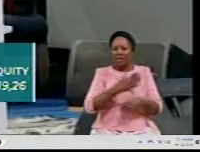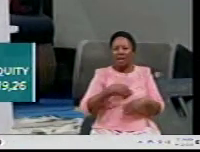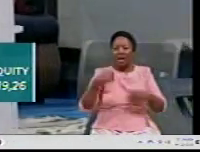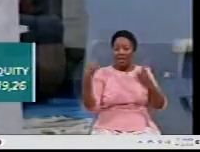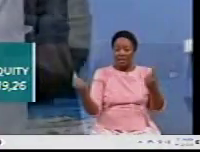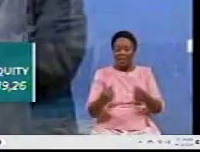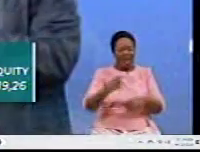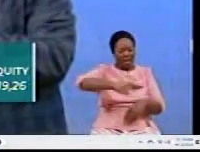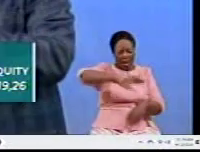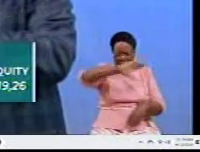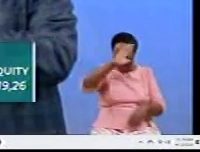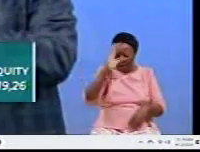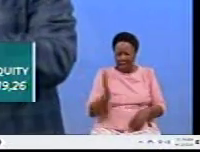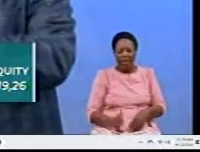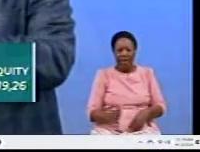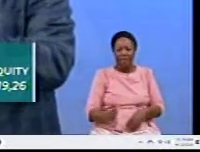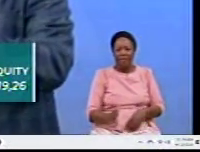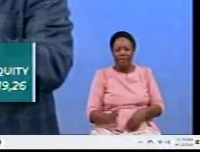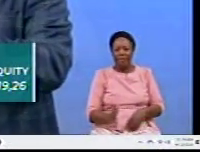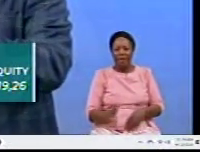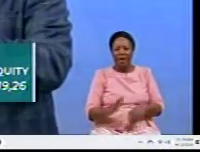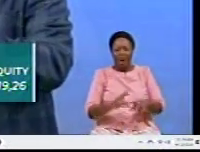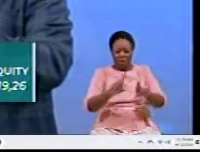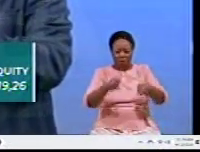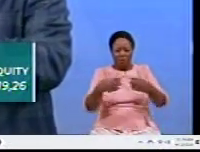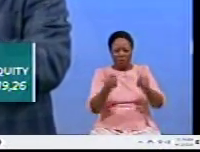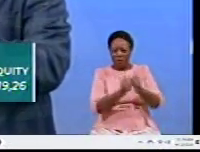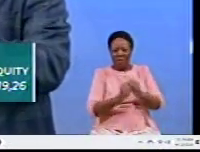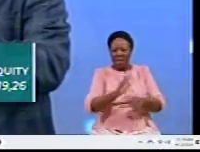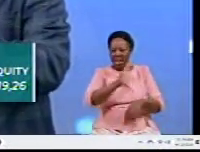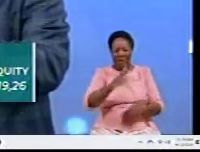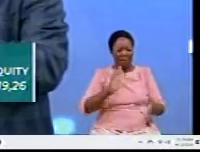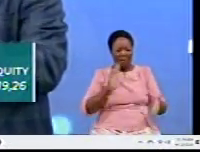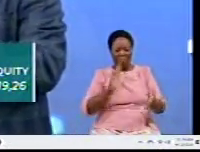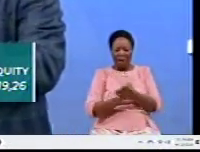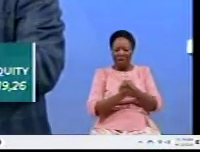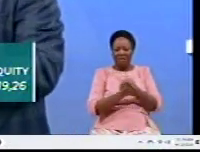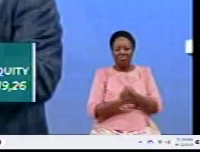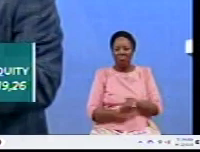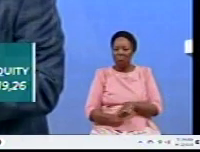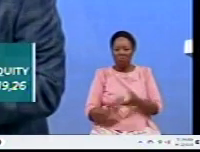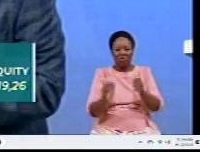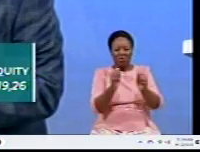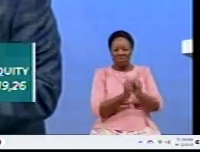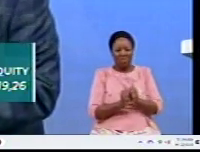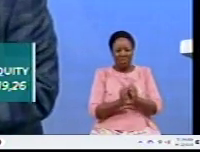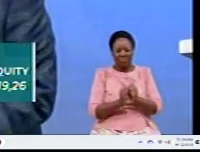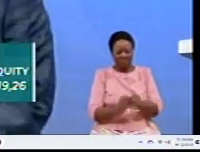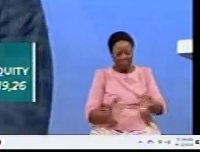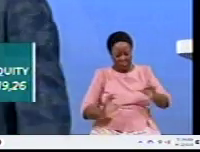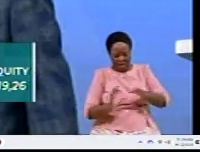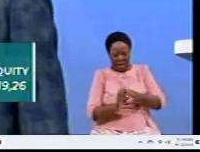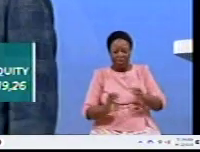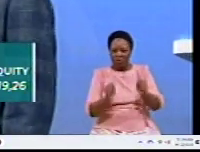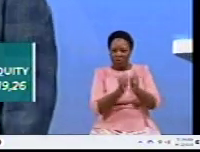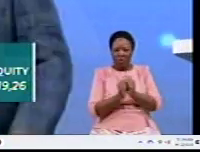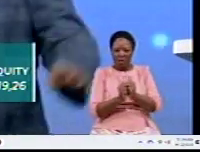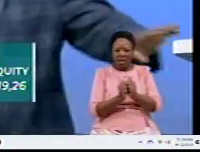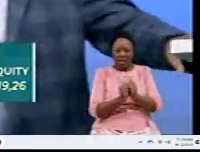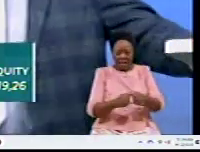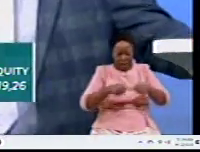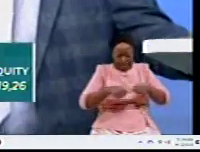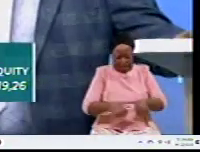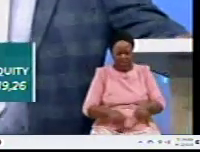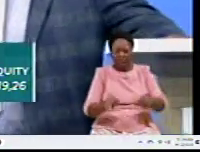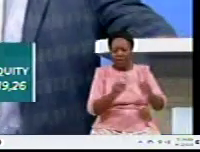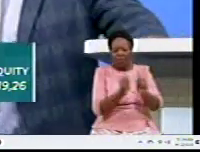never get married, yoked together, linked together, abiding